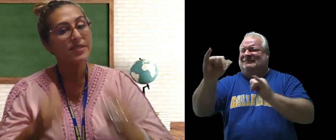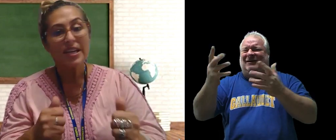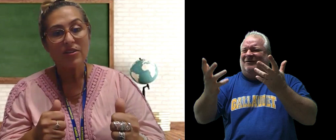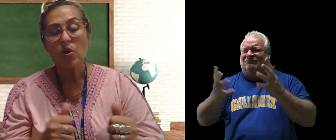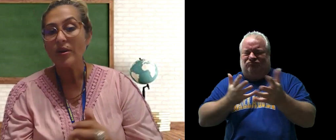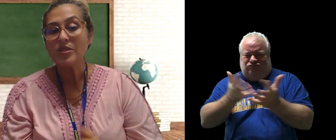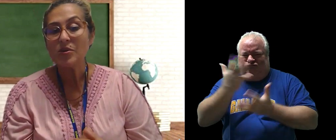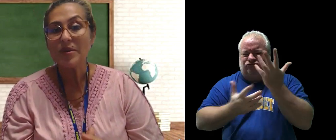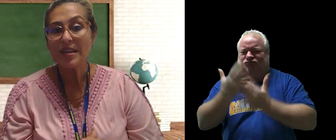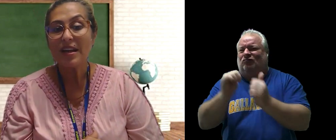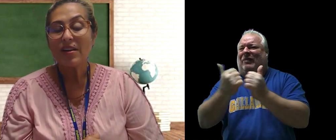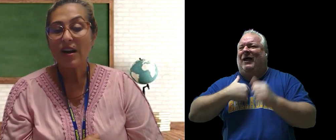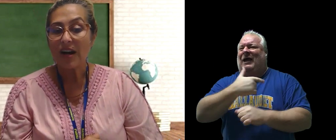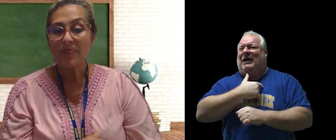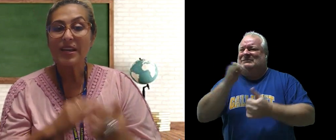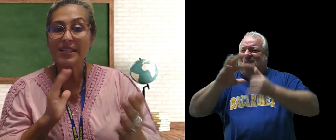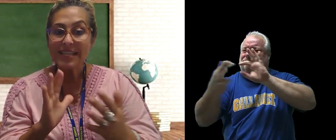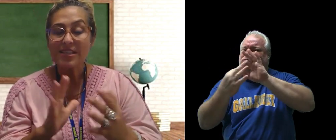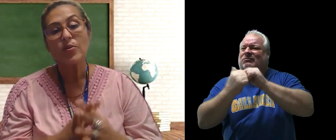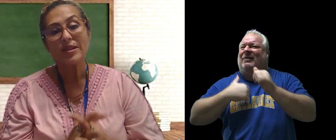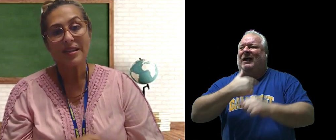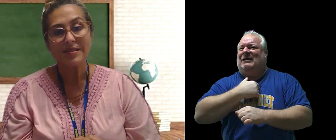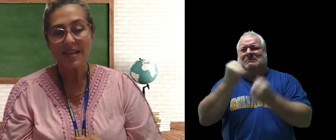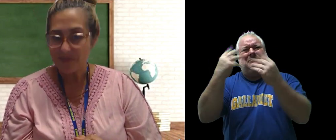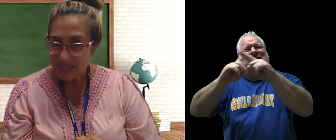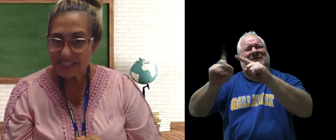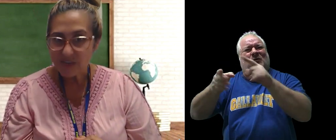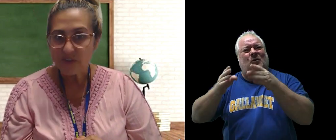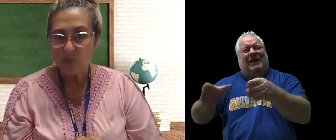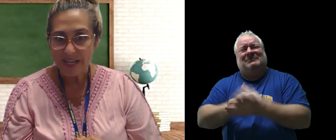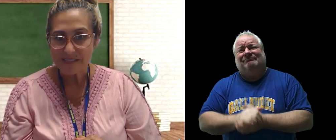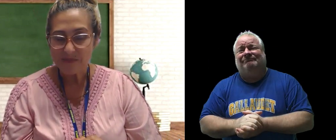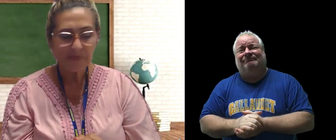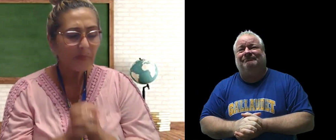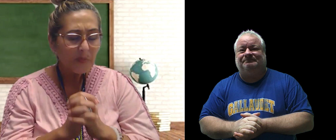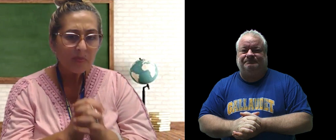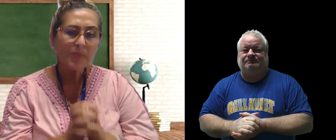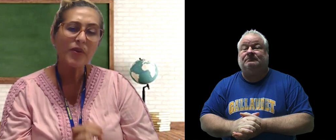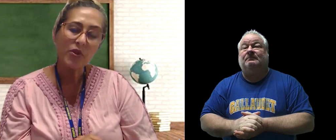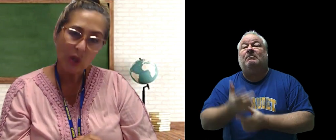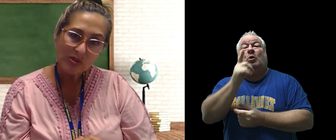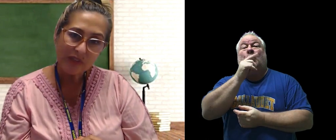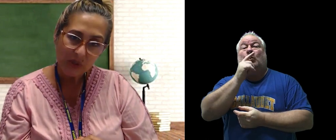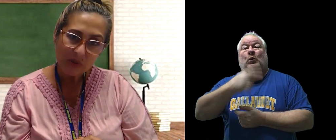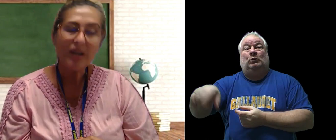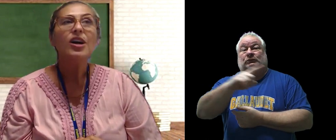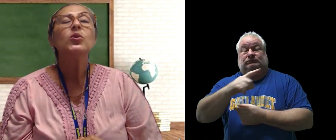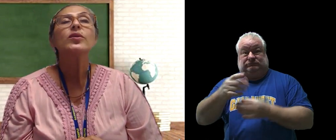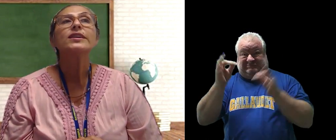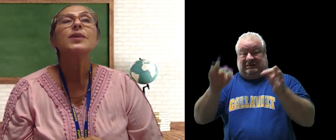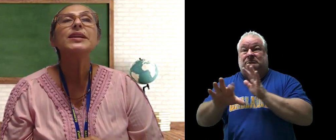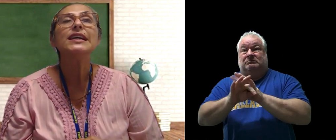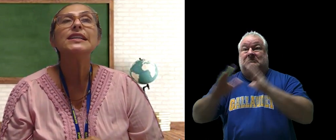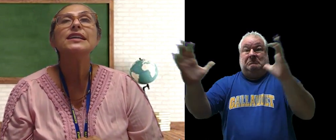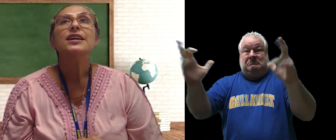you're still going to be connecting with us in many different ways. But for those of you who